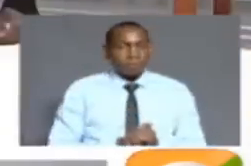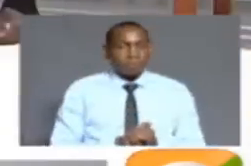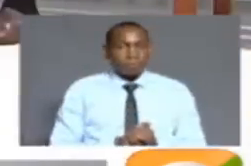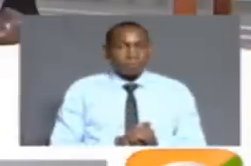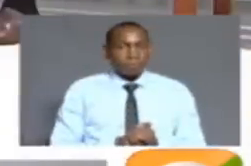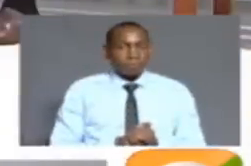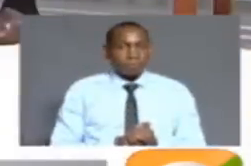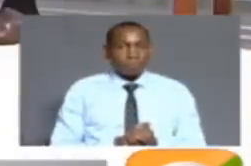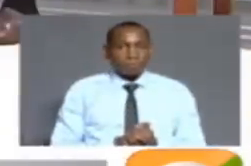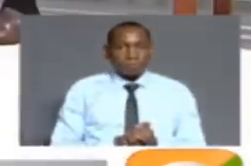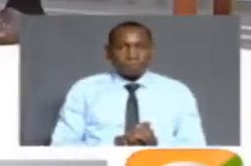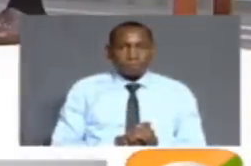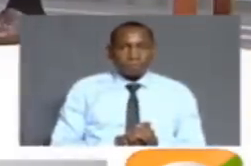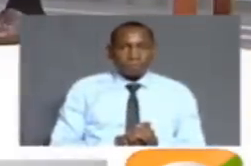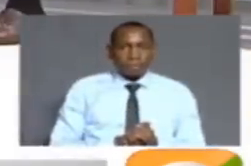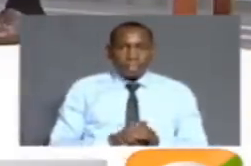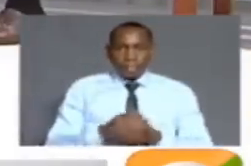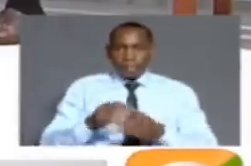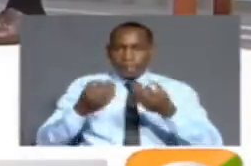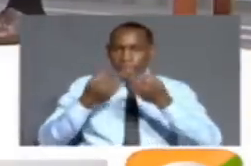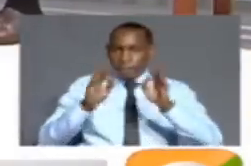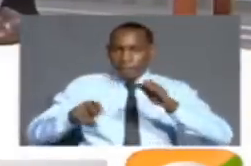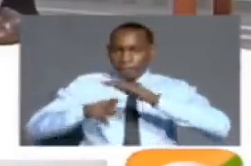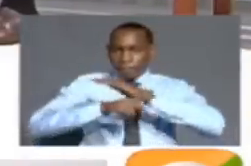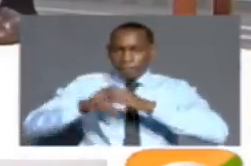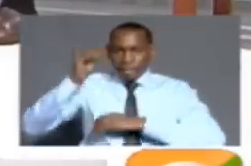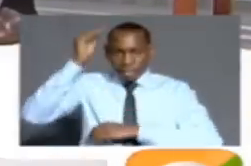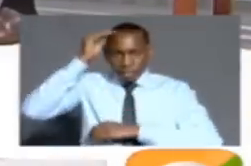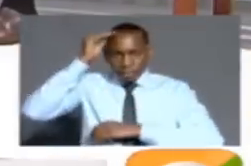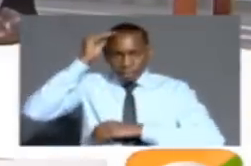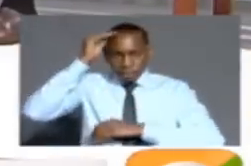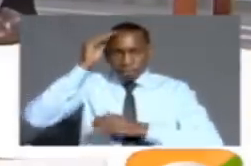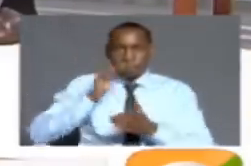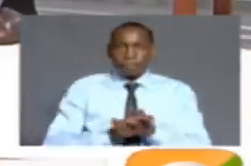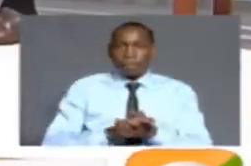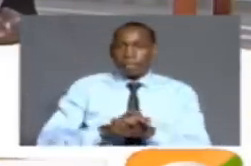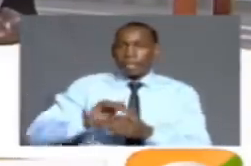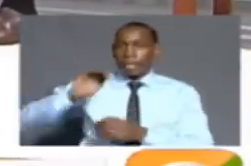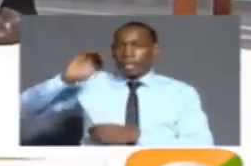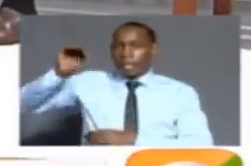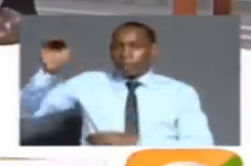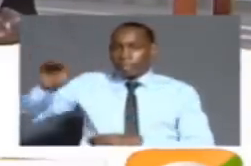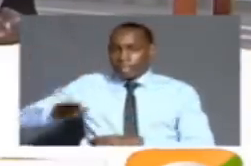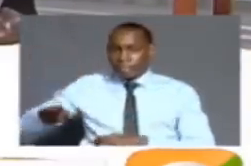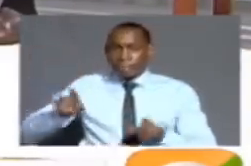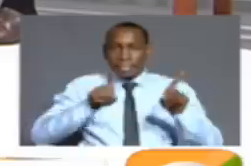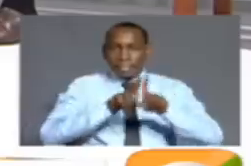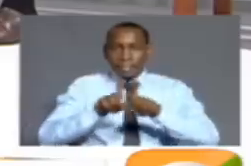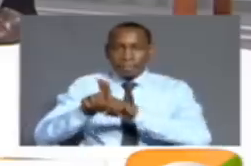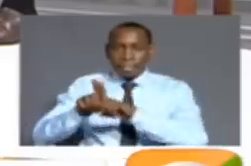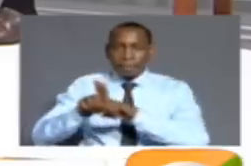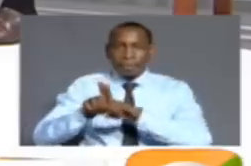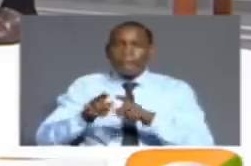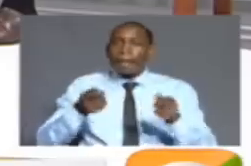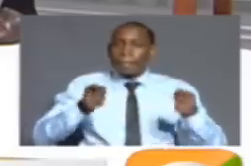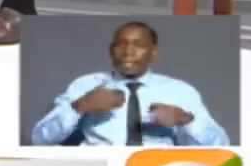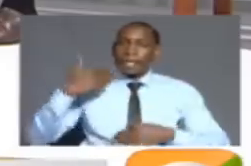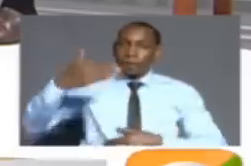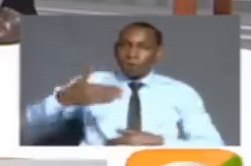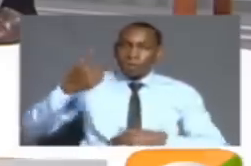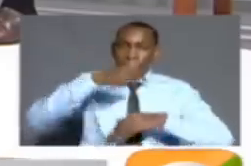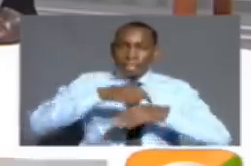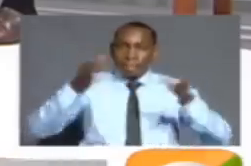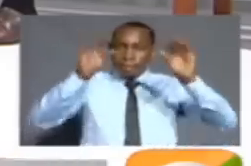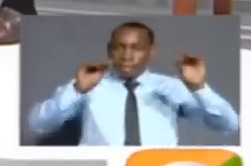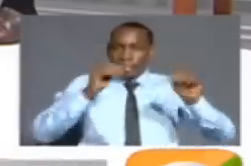voted. For free primary education. Yeah. Right. Okay, so beyond the county assembly, then you also, because the media would always be there when the budget is